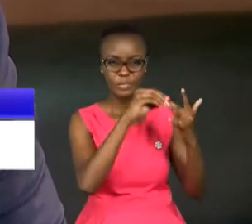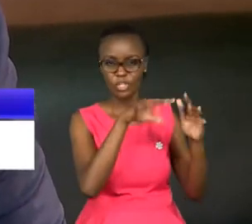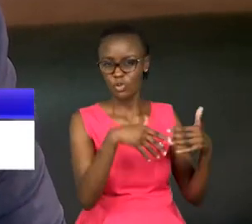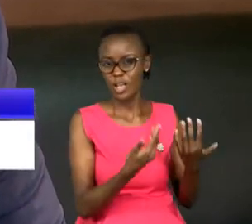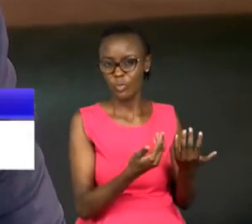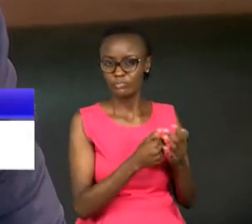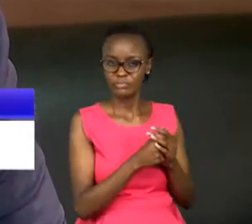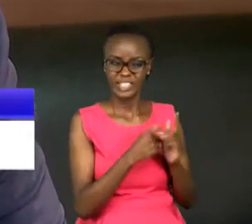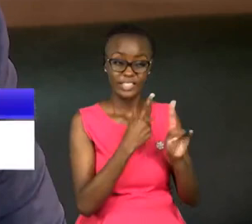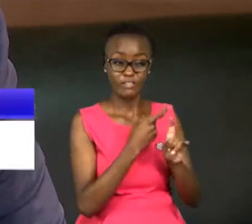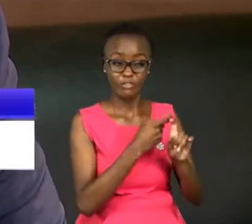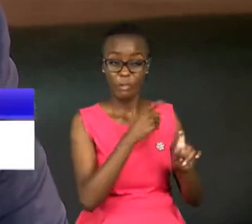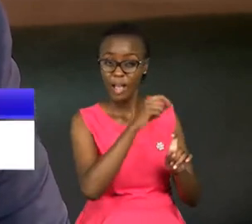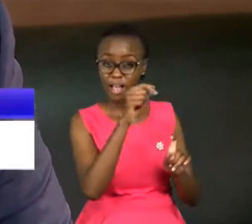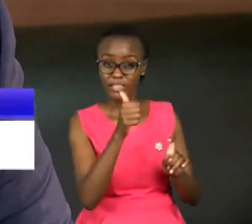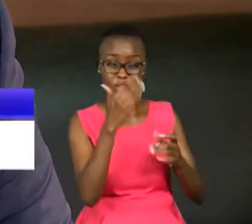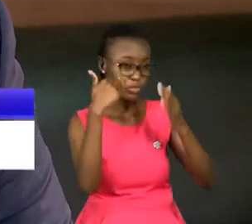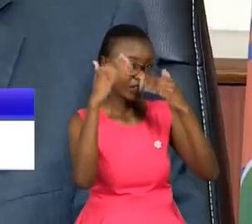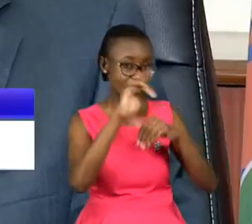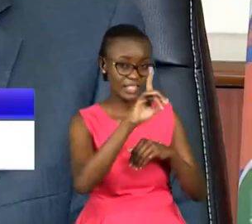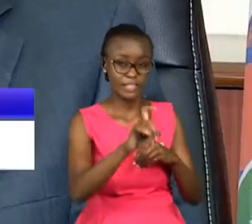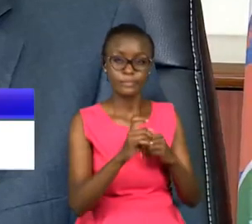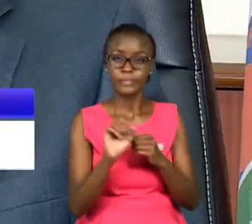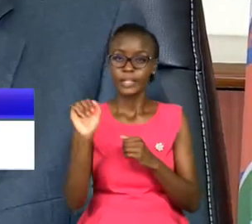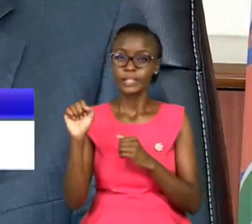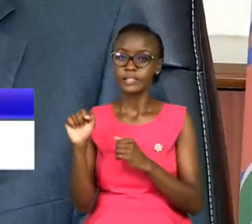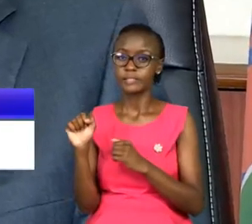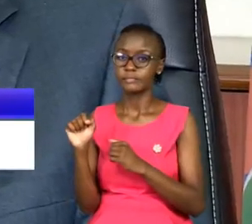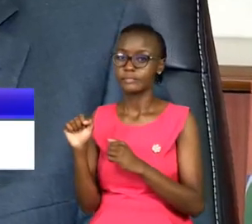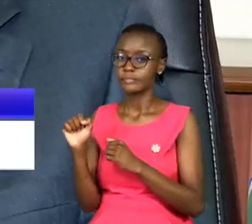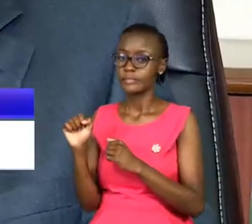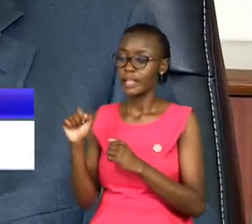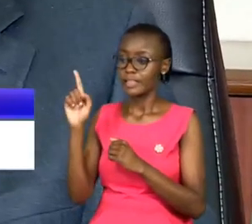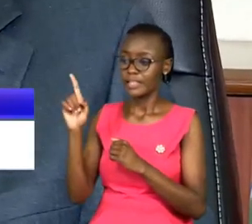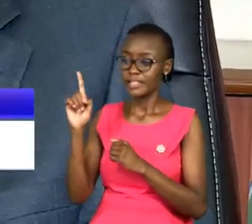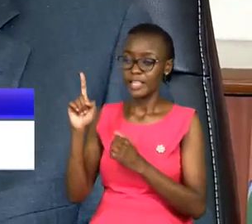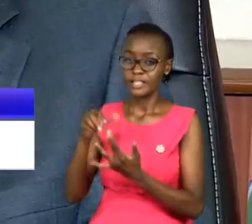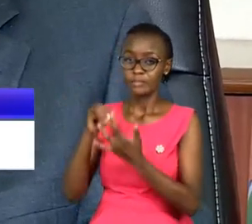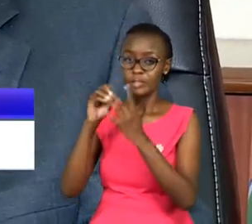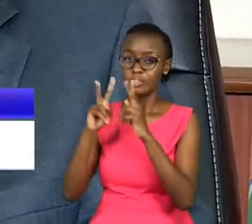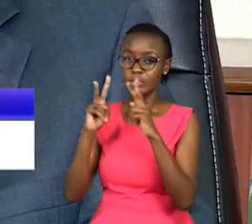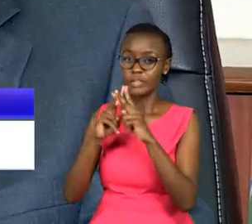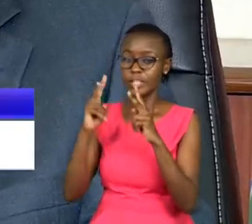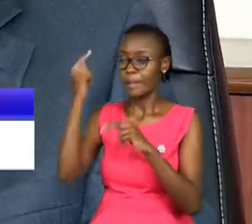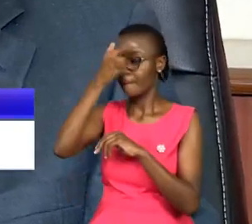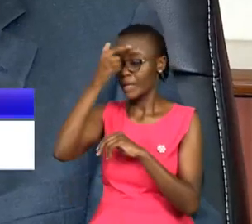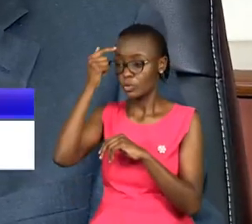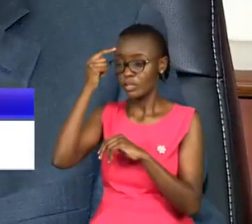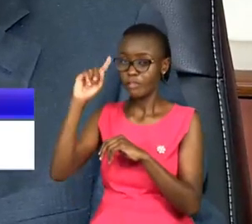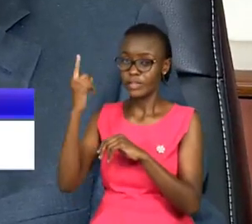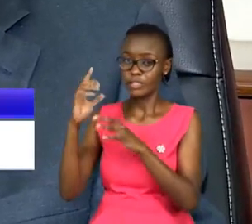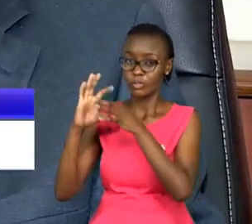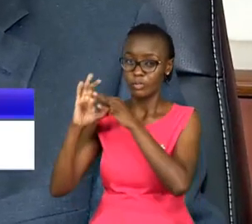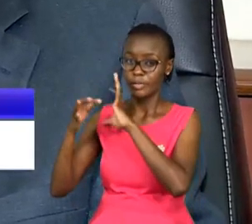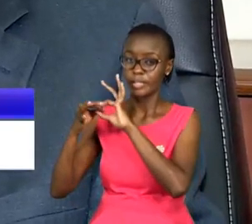universities? Cooperative is unique in various aspects. One is its small size. It's